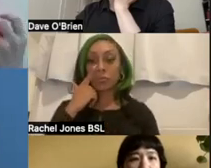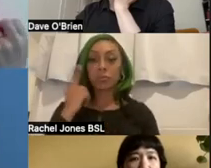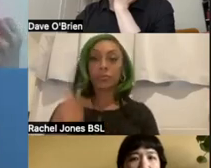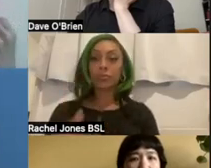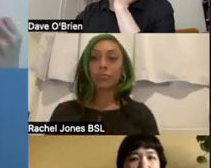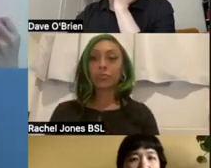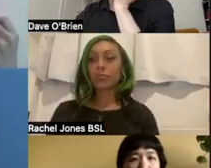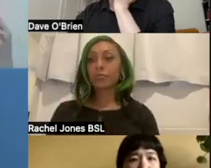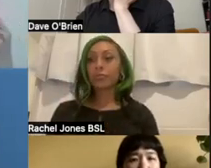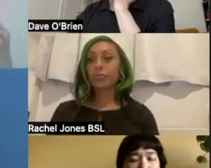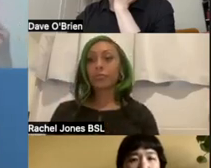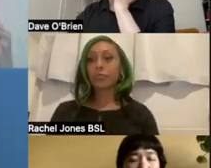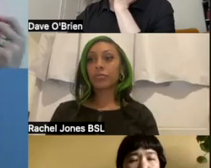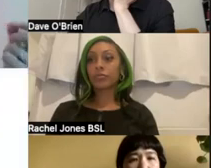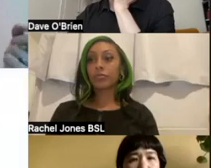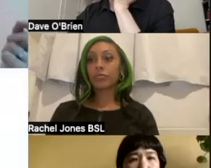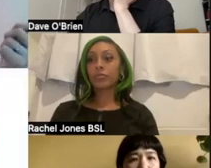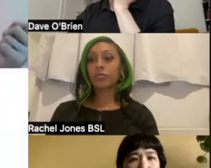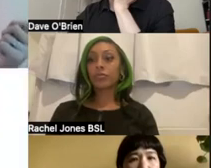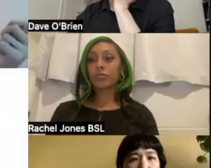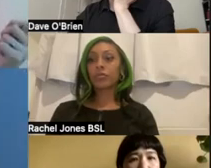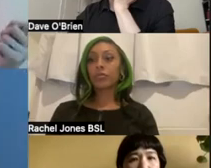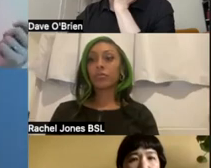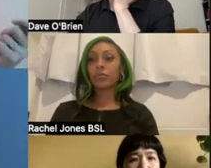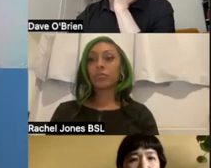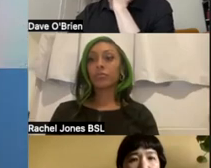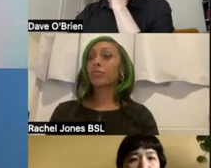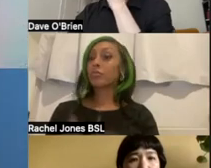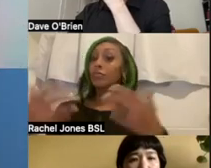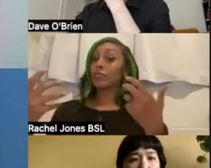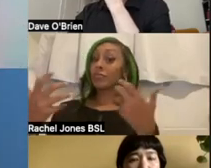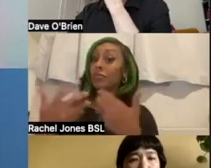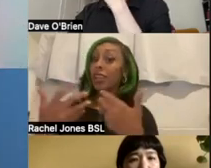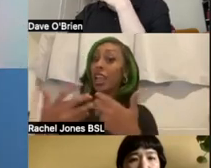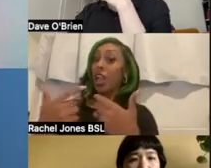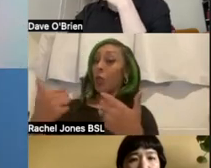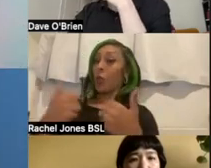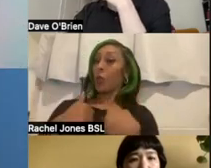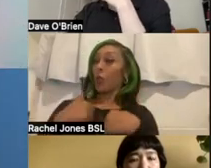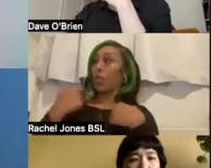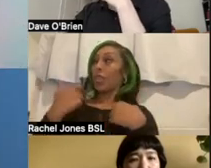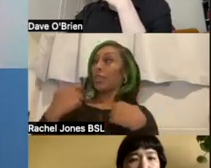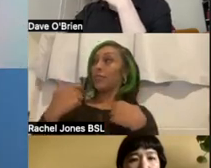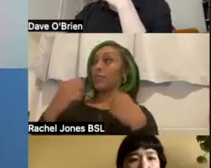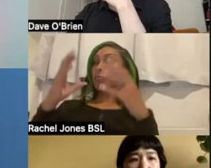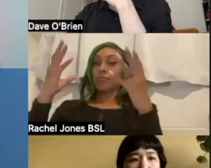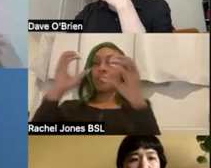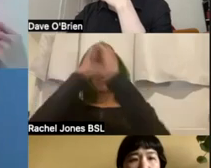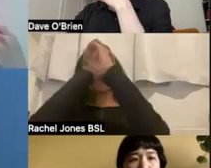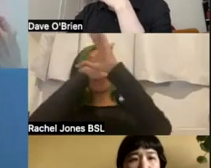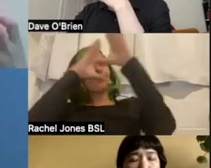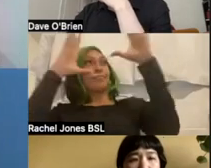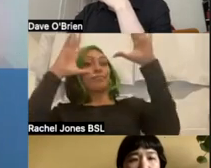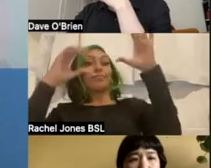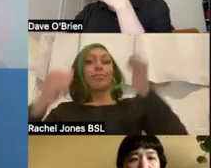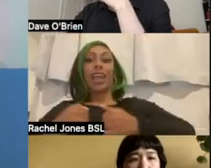how we conceive our research collaborators and participants, really. I've always